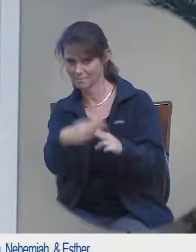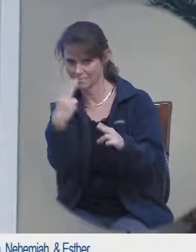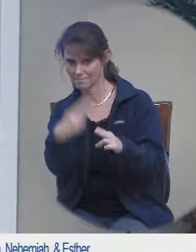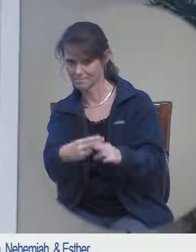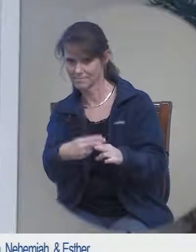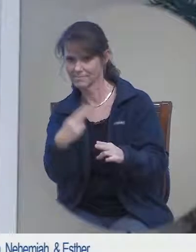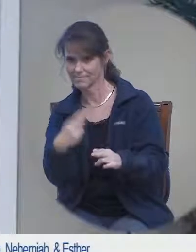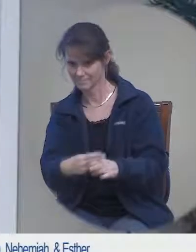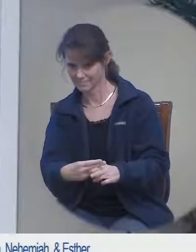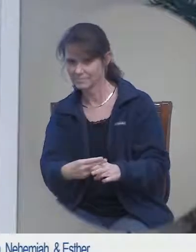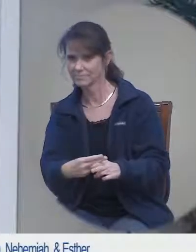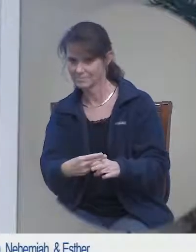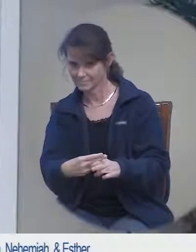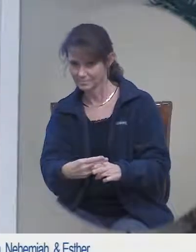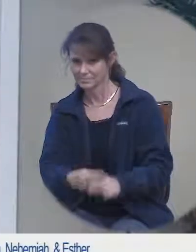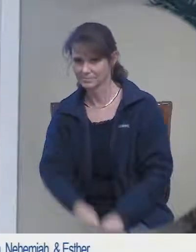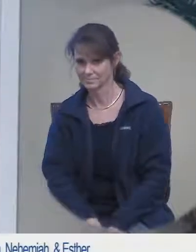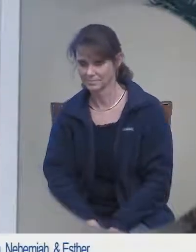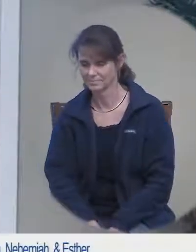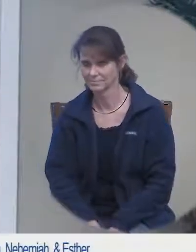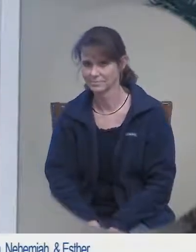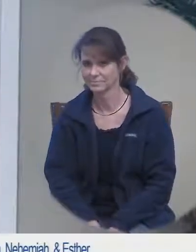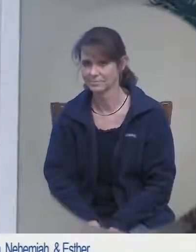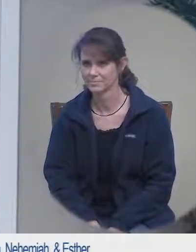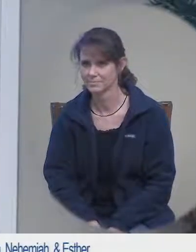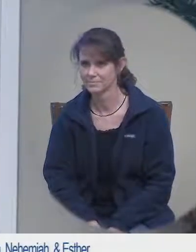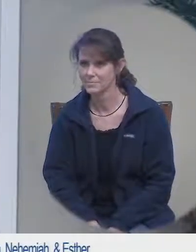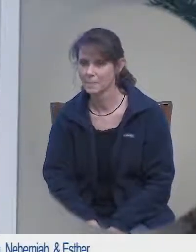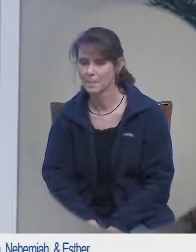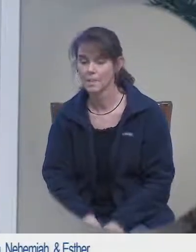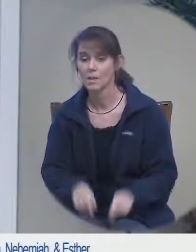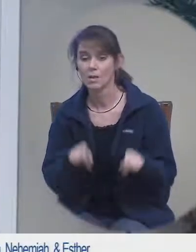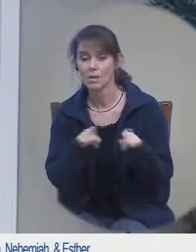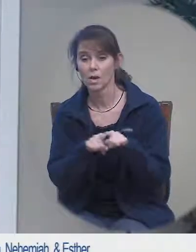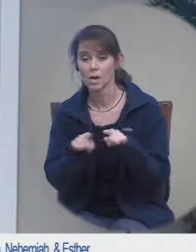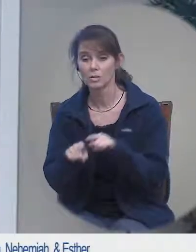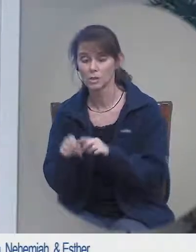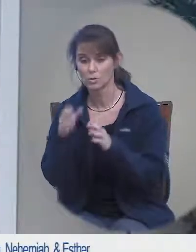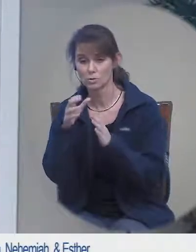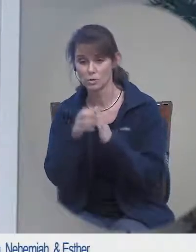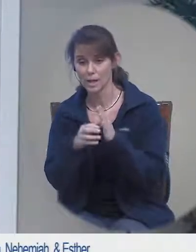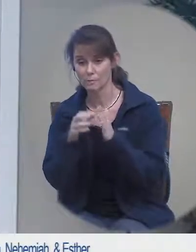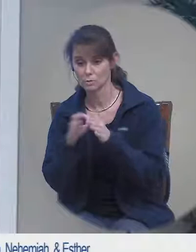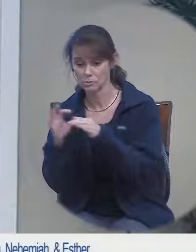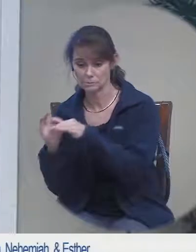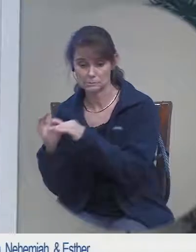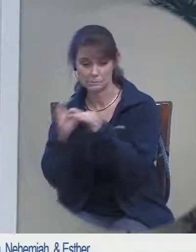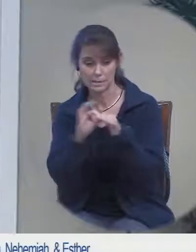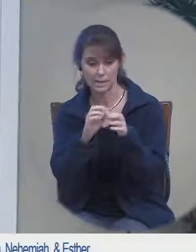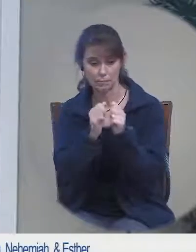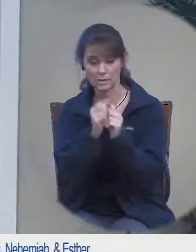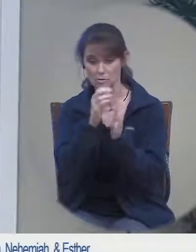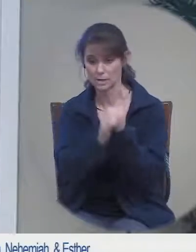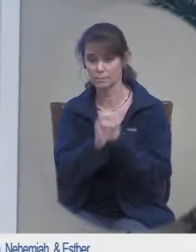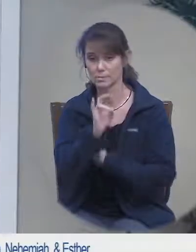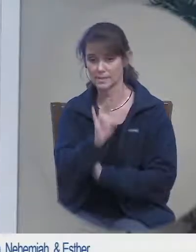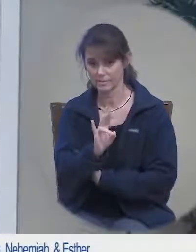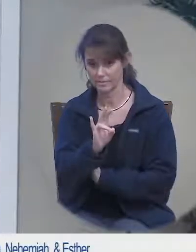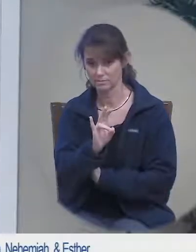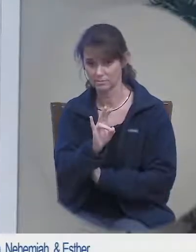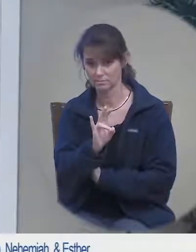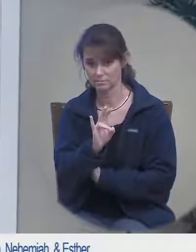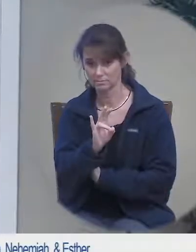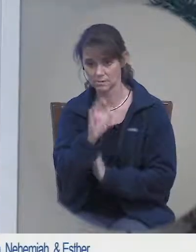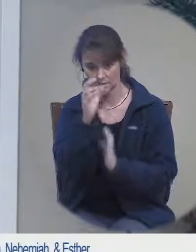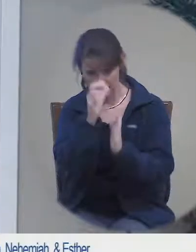notice. The chapters that we're kind of beginning tie all the way back to the events of chapter 7. In chapter